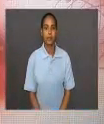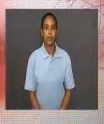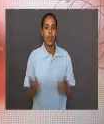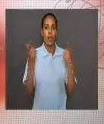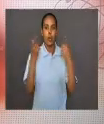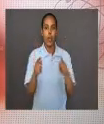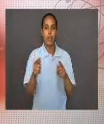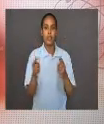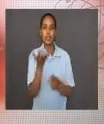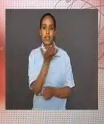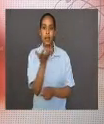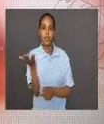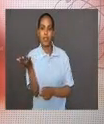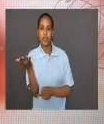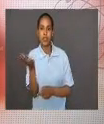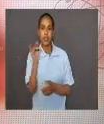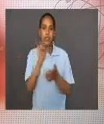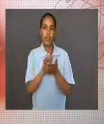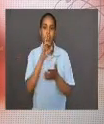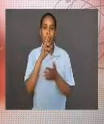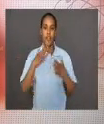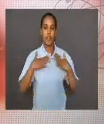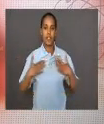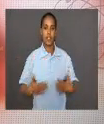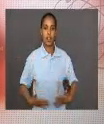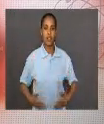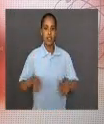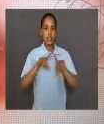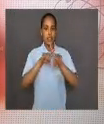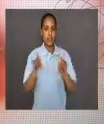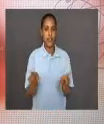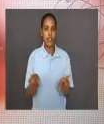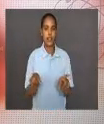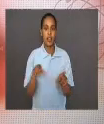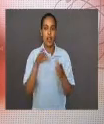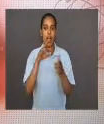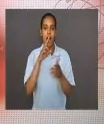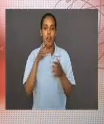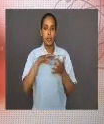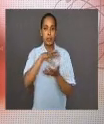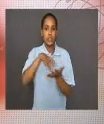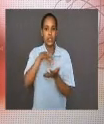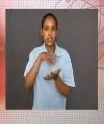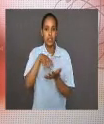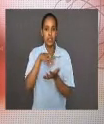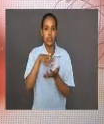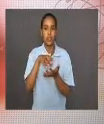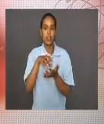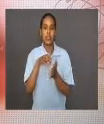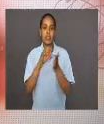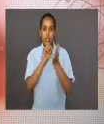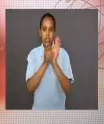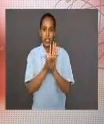When substances that are physically different are mixed,